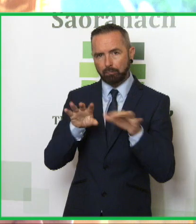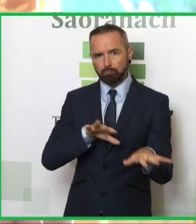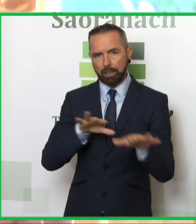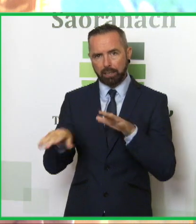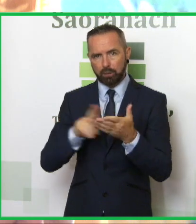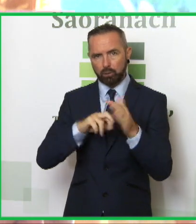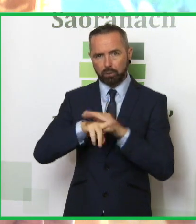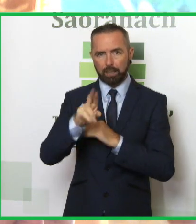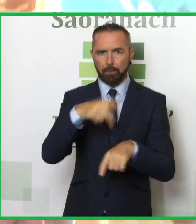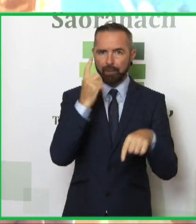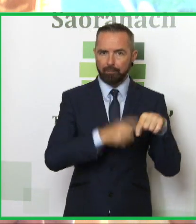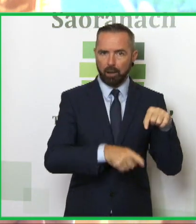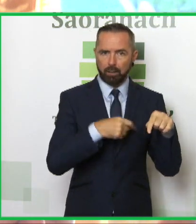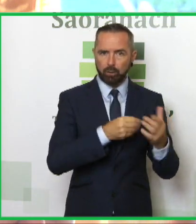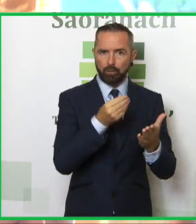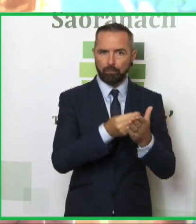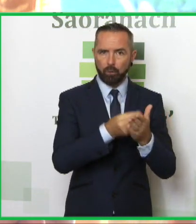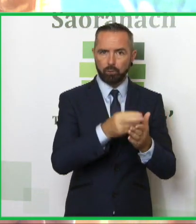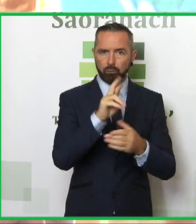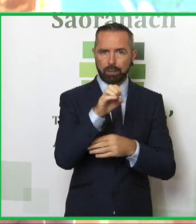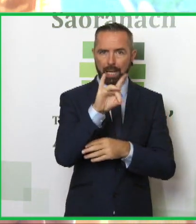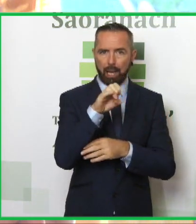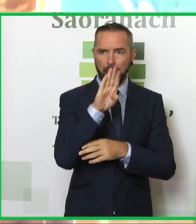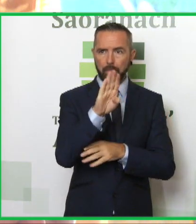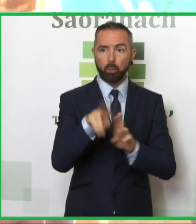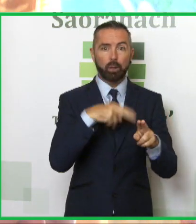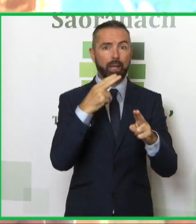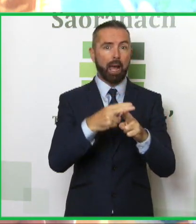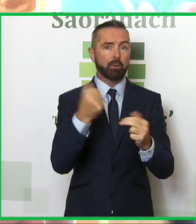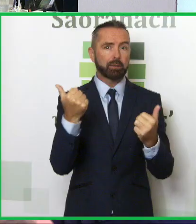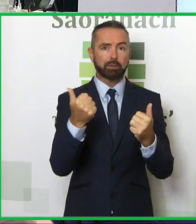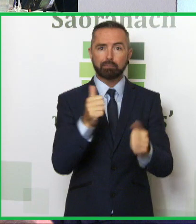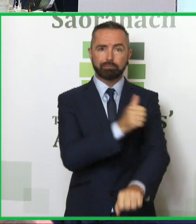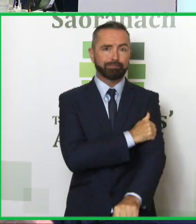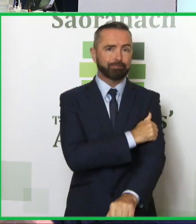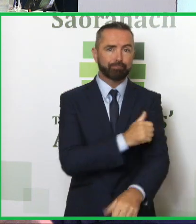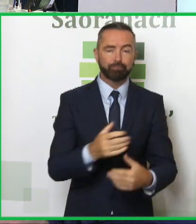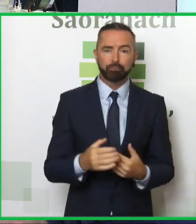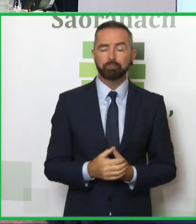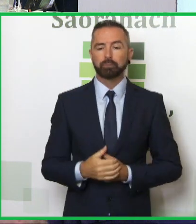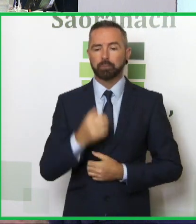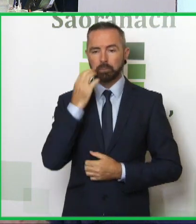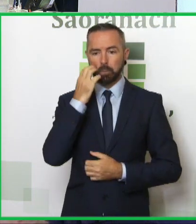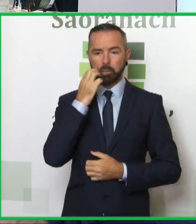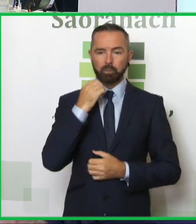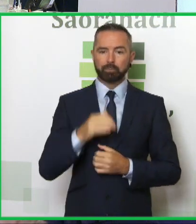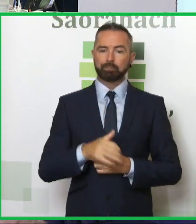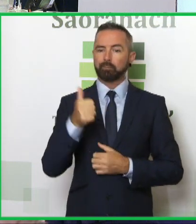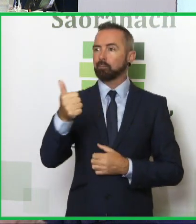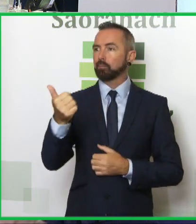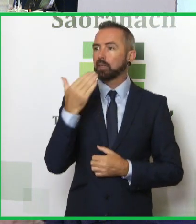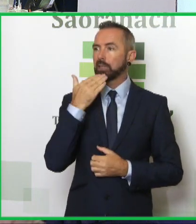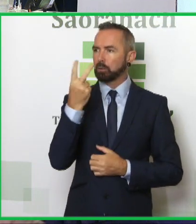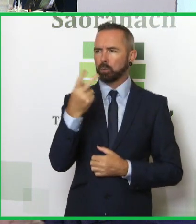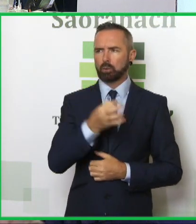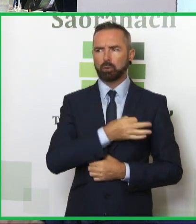fined to fund drug rehabilitation without ever going further? Thanks, Alana. Thank you. Thanks for two very